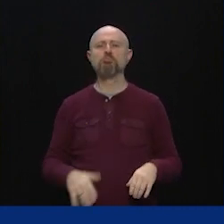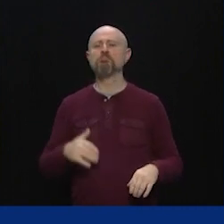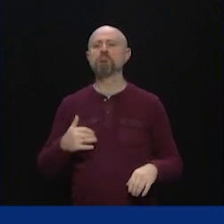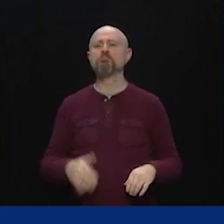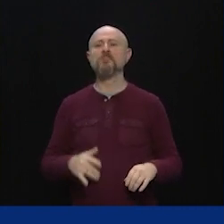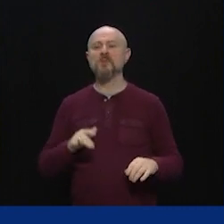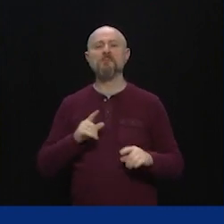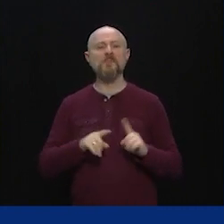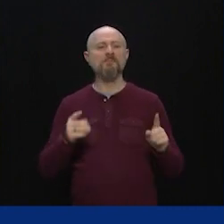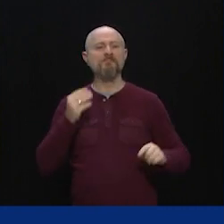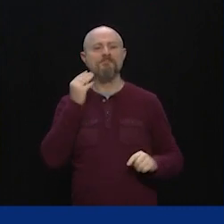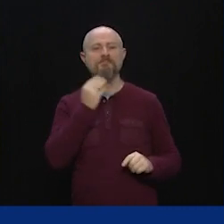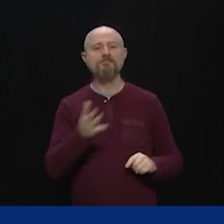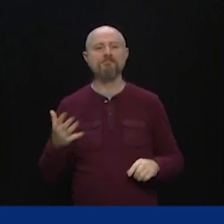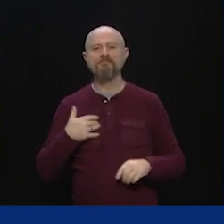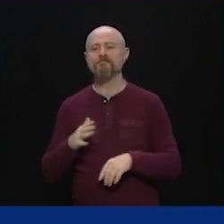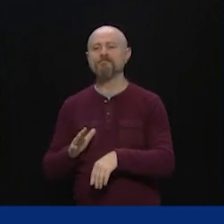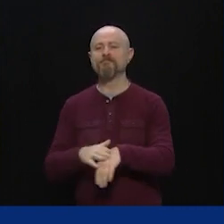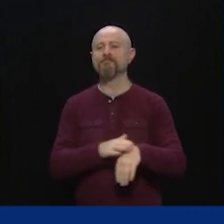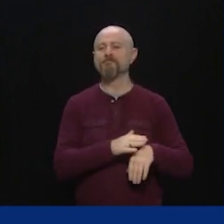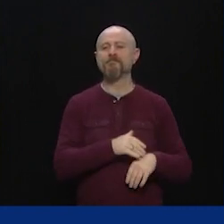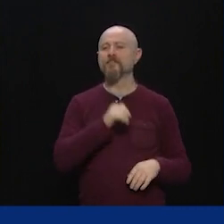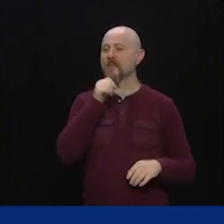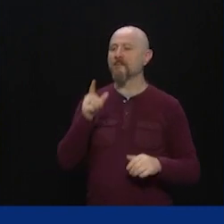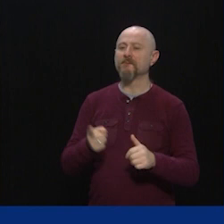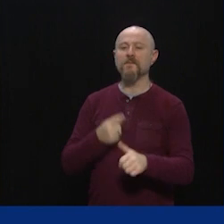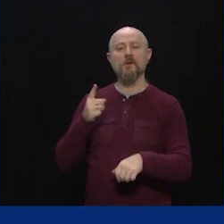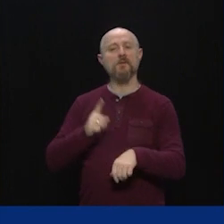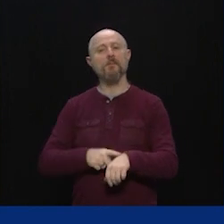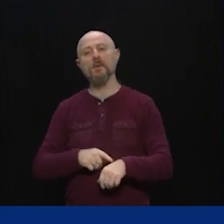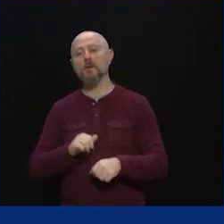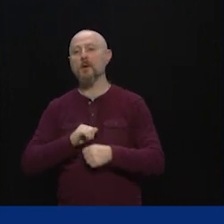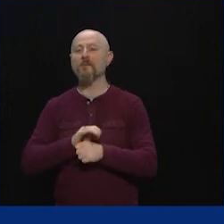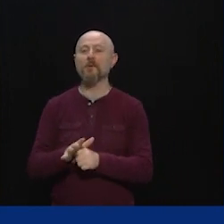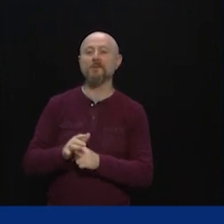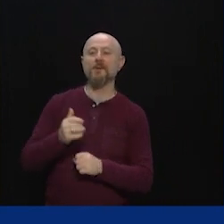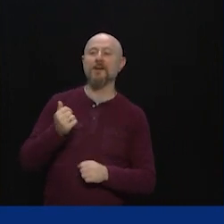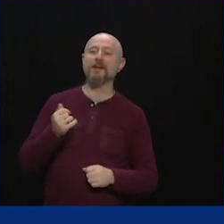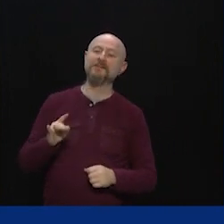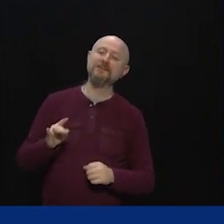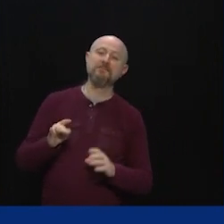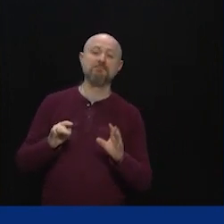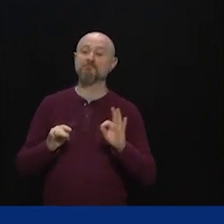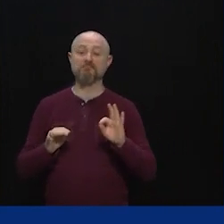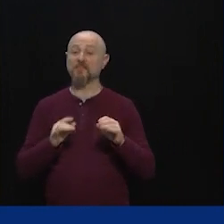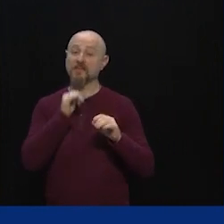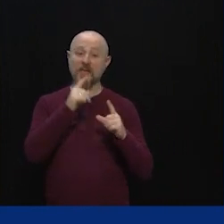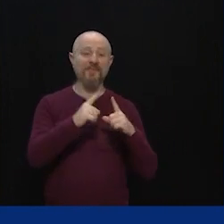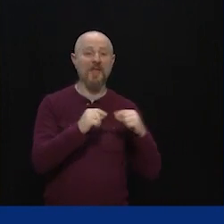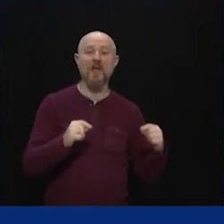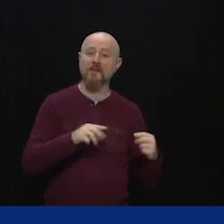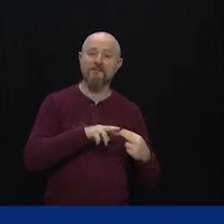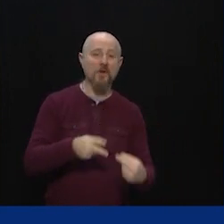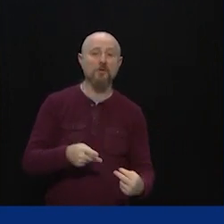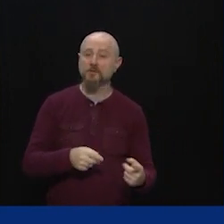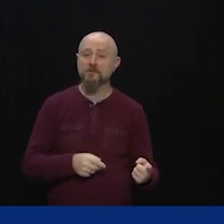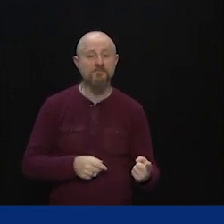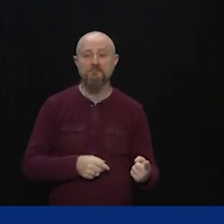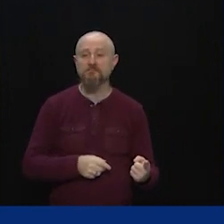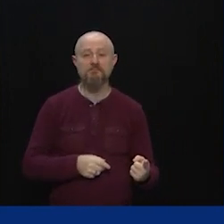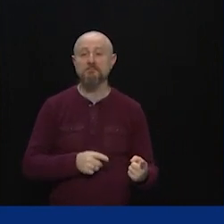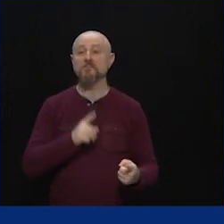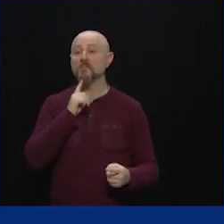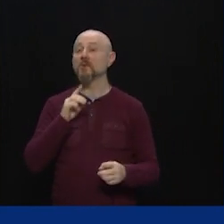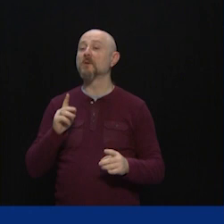is not the first strain of COVID-19. It is not the Delta variant. People are testing positive, which is a